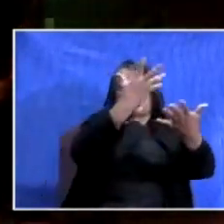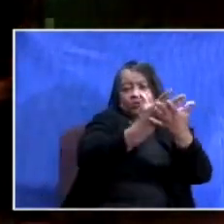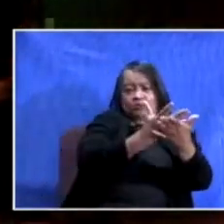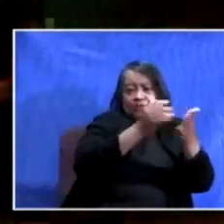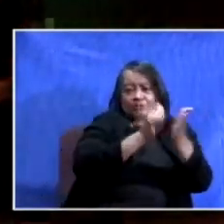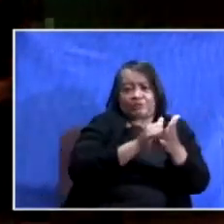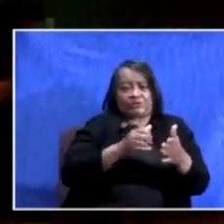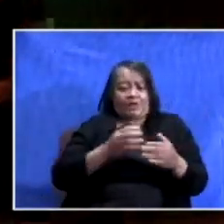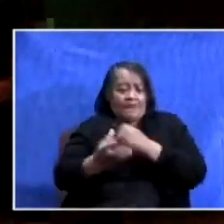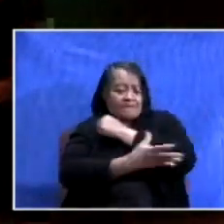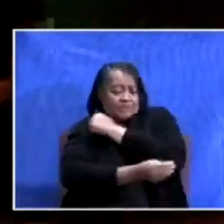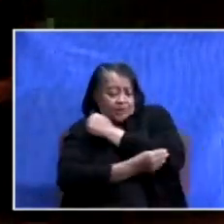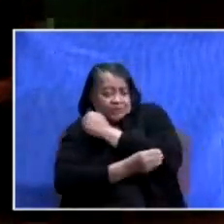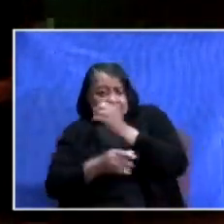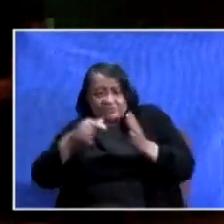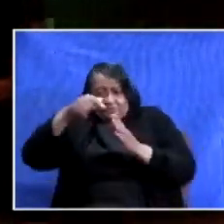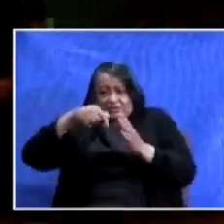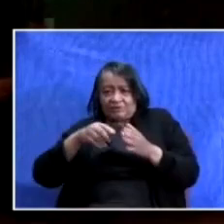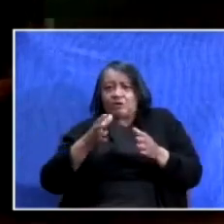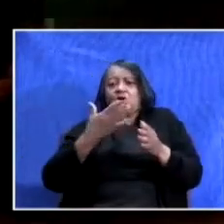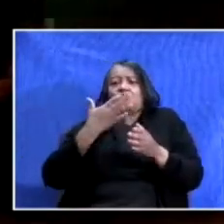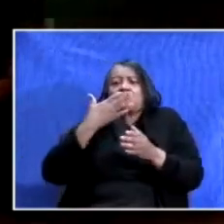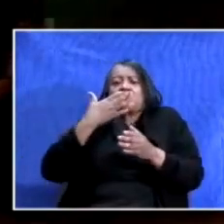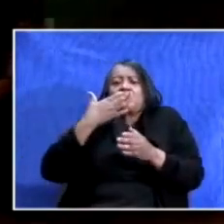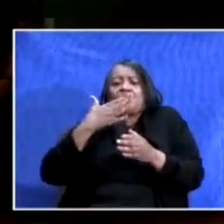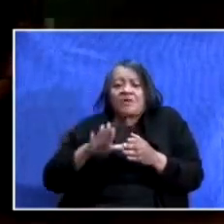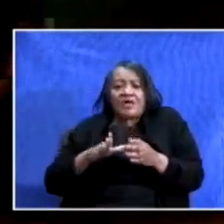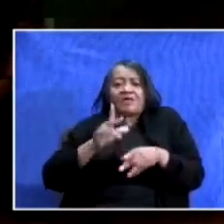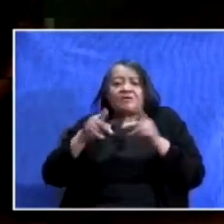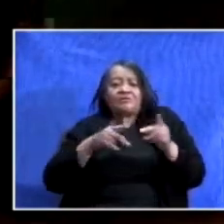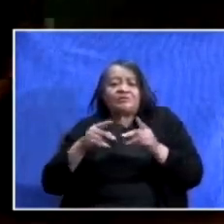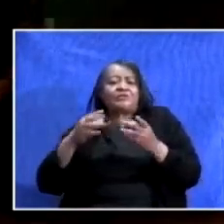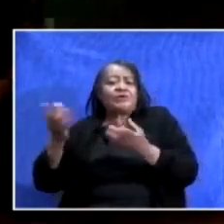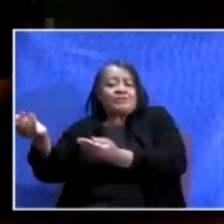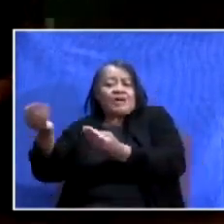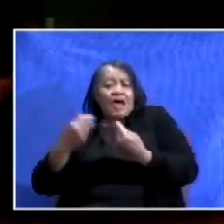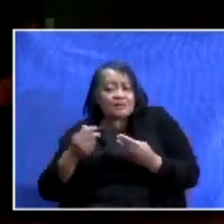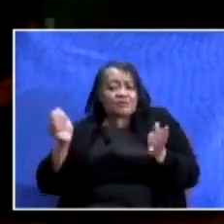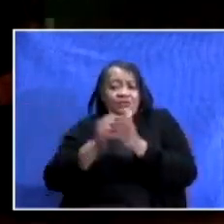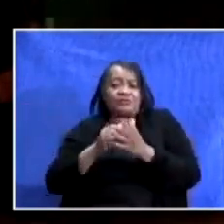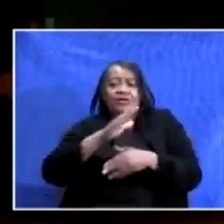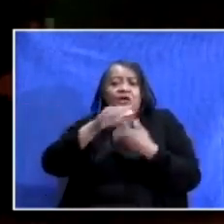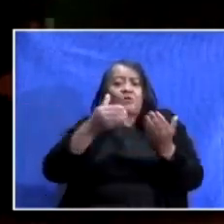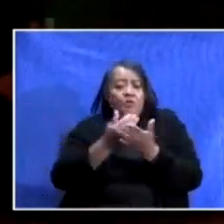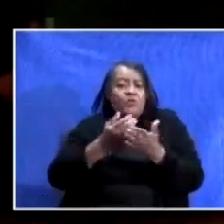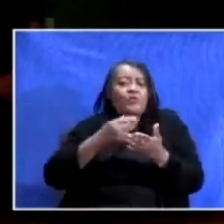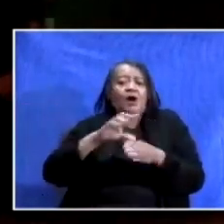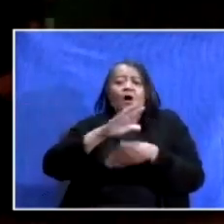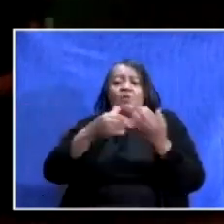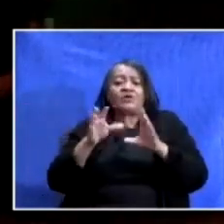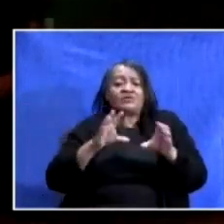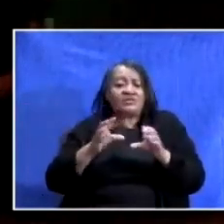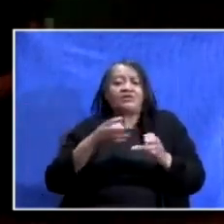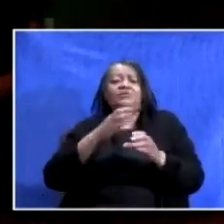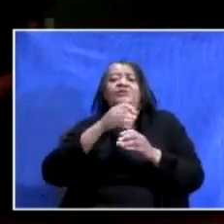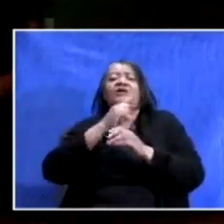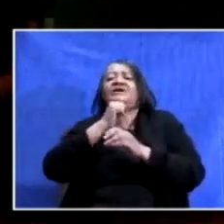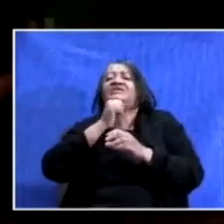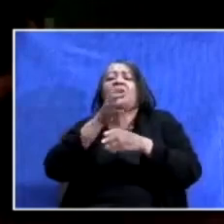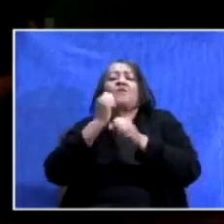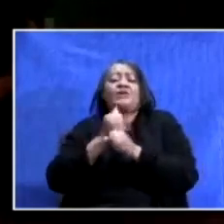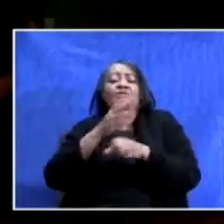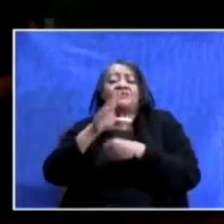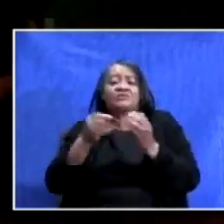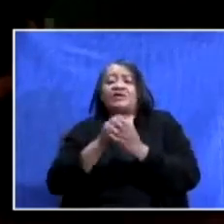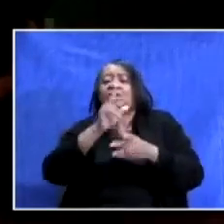incarcerated, impoverished, demonized, and robbed even of our potential to build intergenerational wealth. For all that our